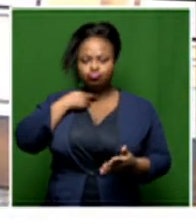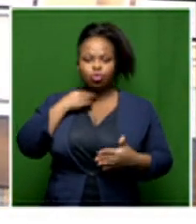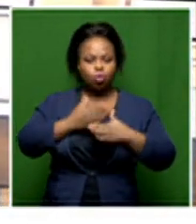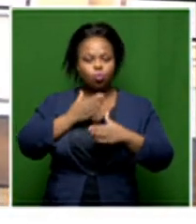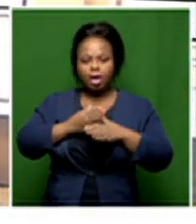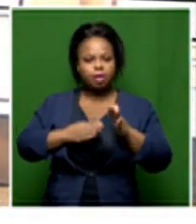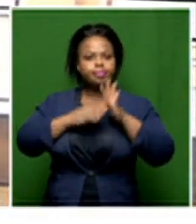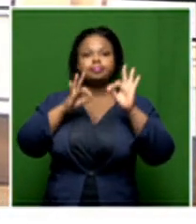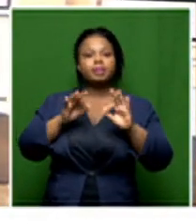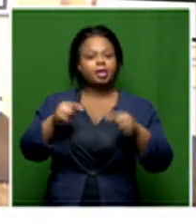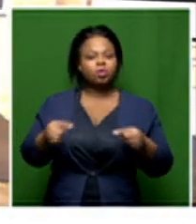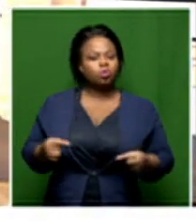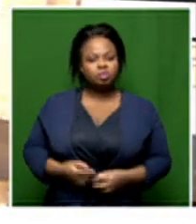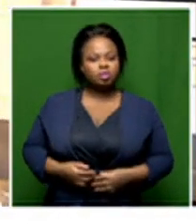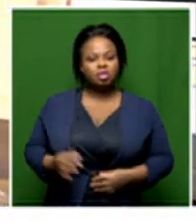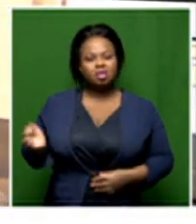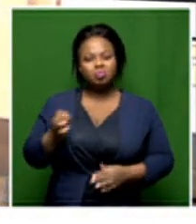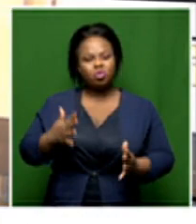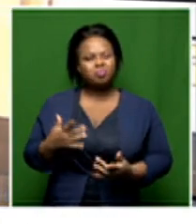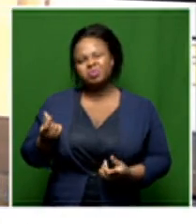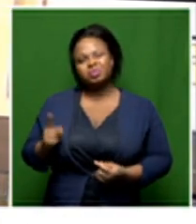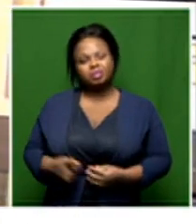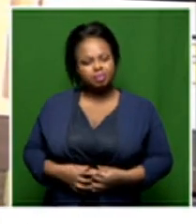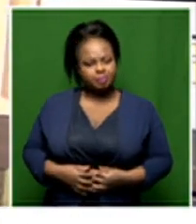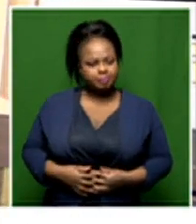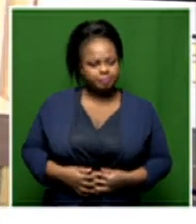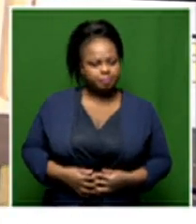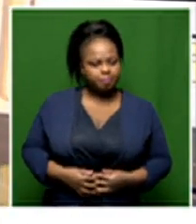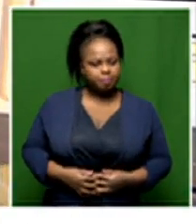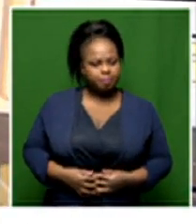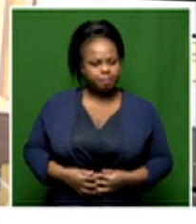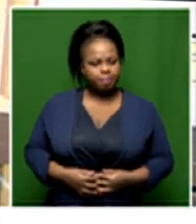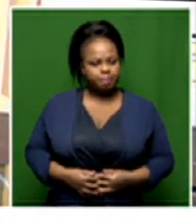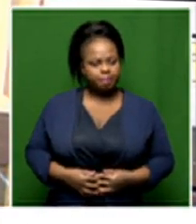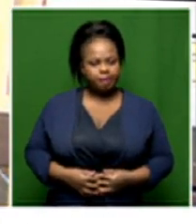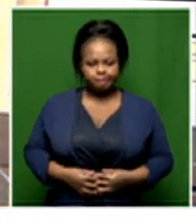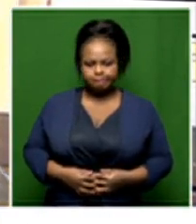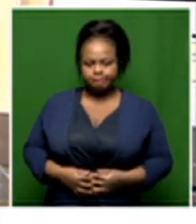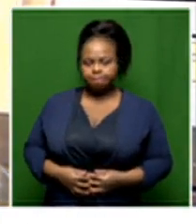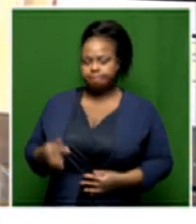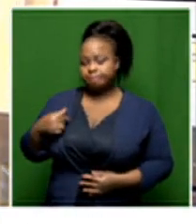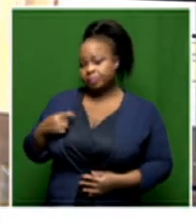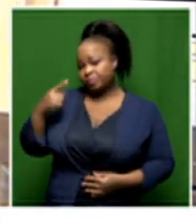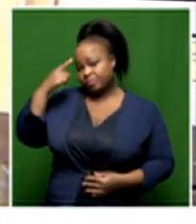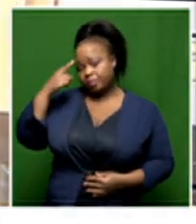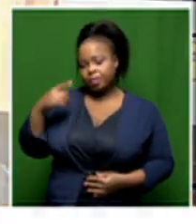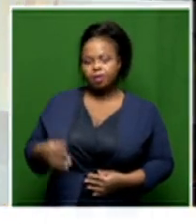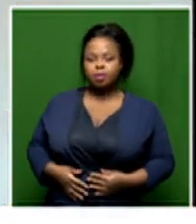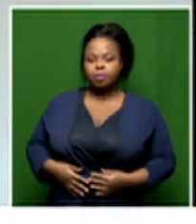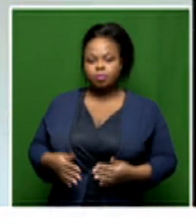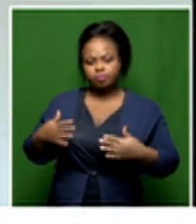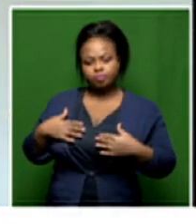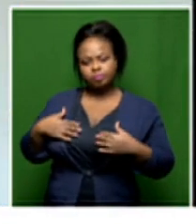performing optimally? How should the employer deal with that? I think wellness has become a